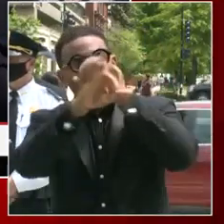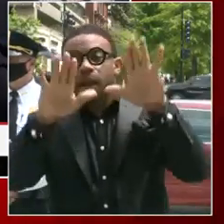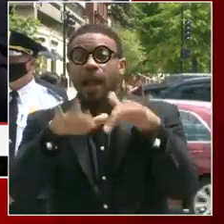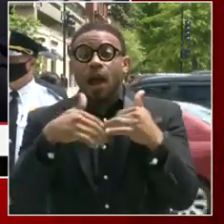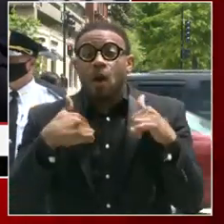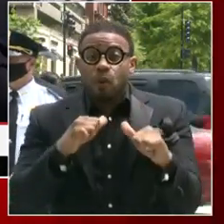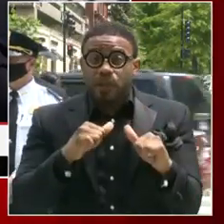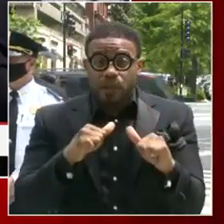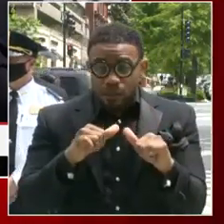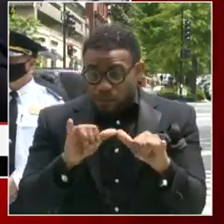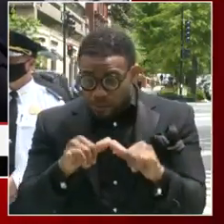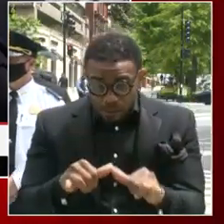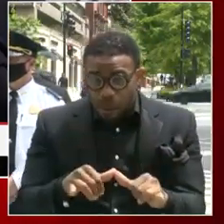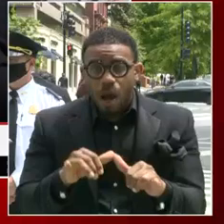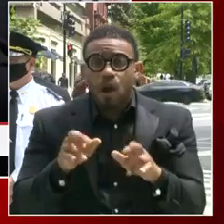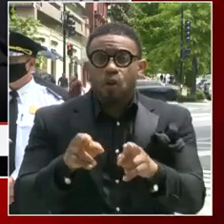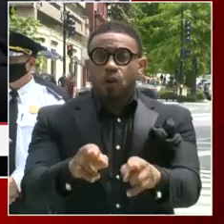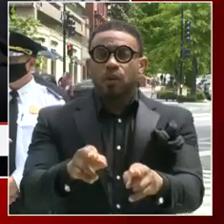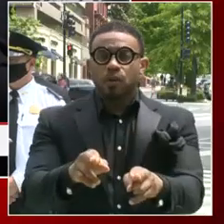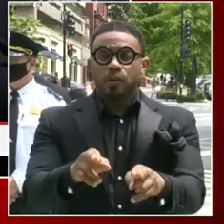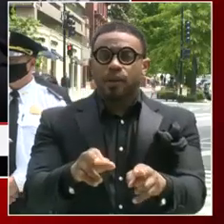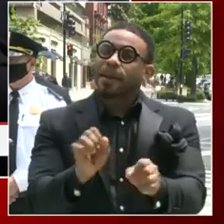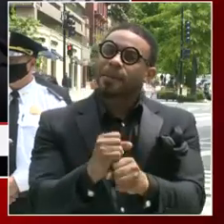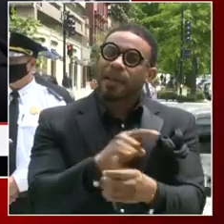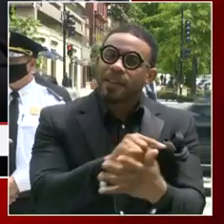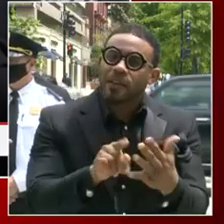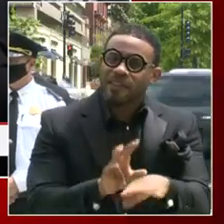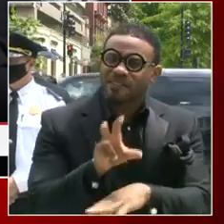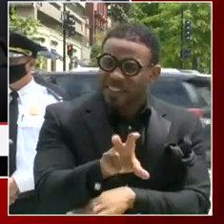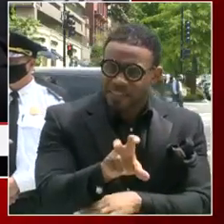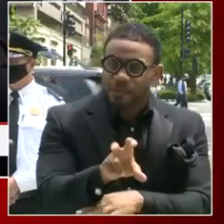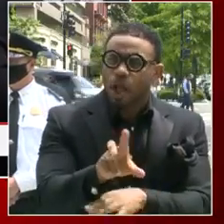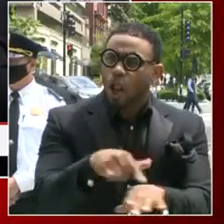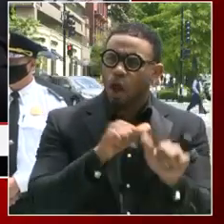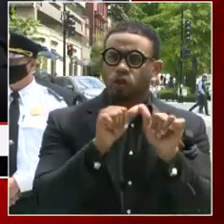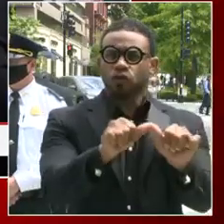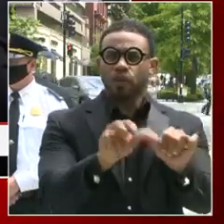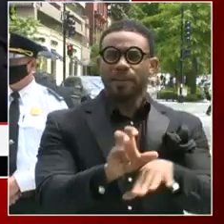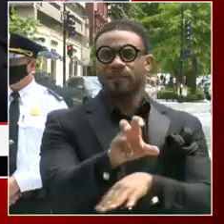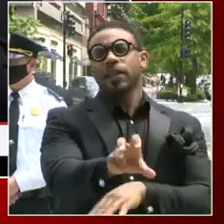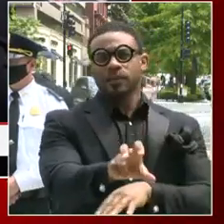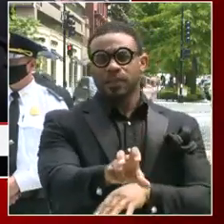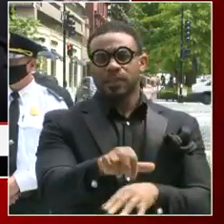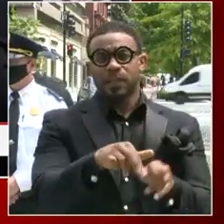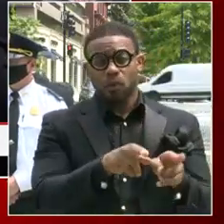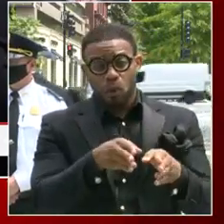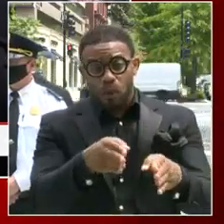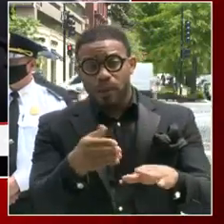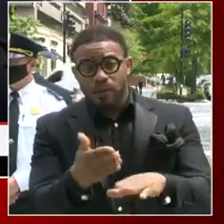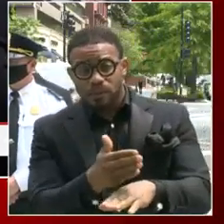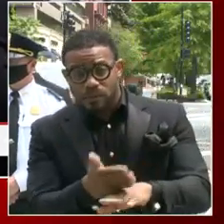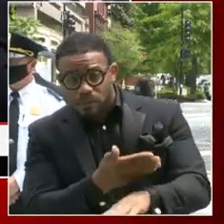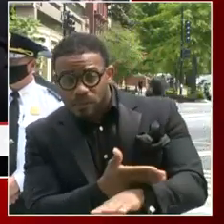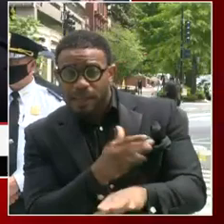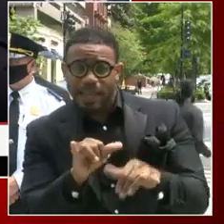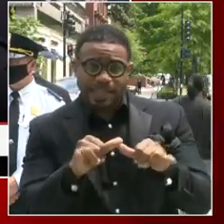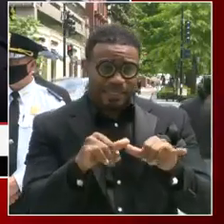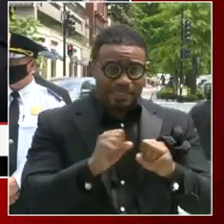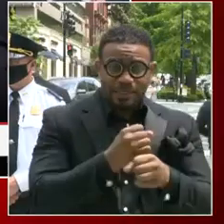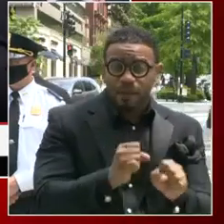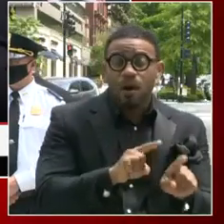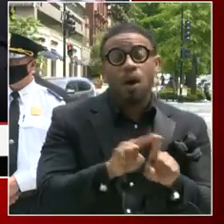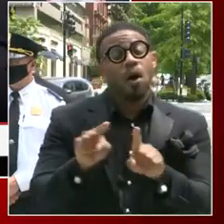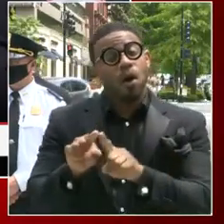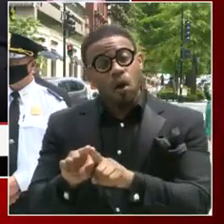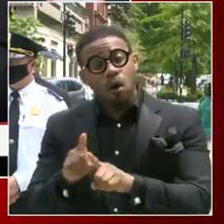of how we engineer our roads, make those investments, long-term investments in roadway engineering safety, but